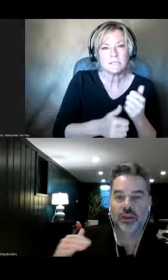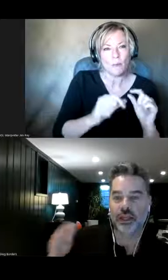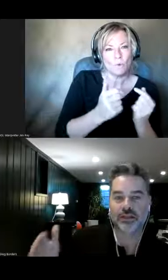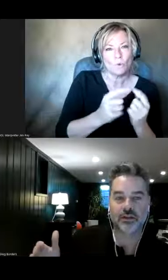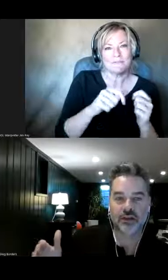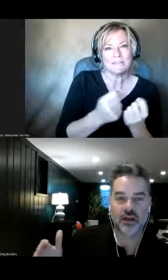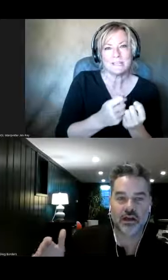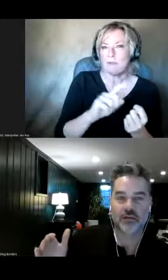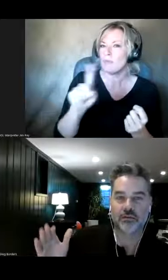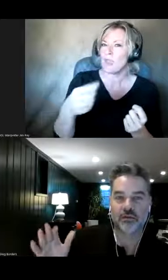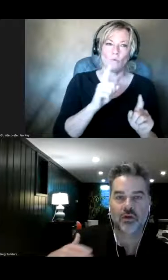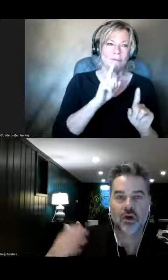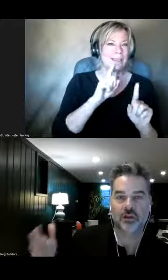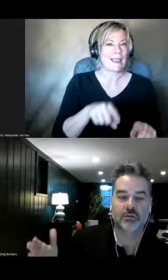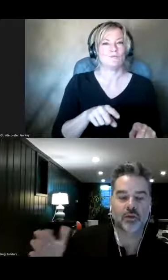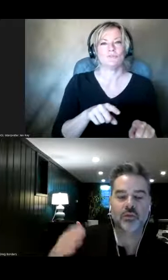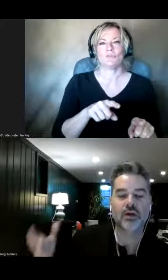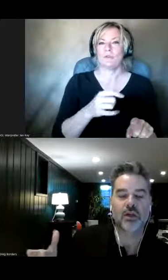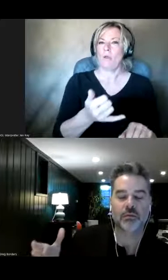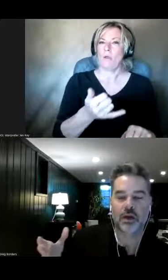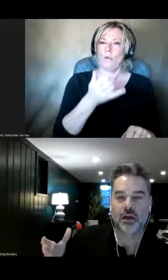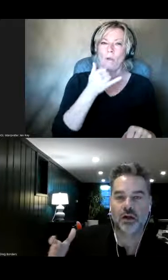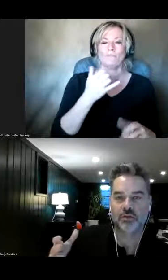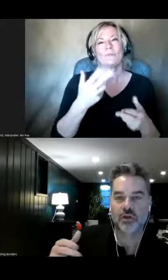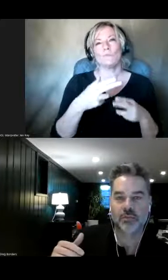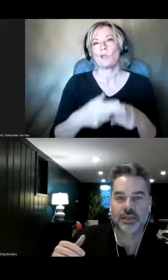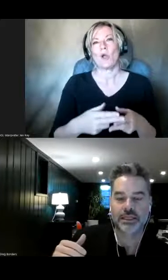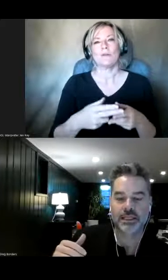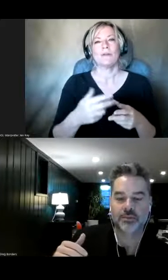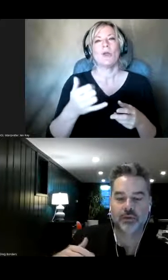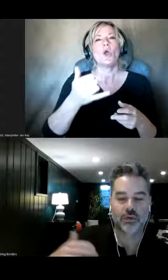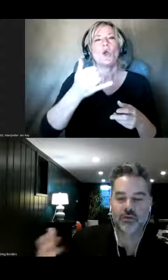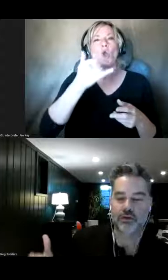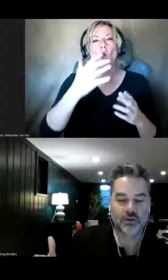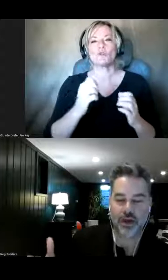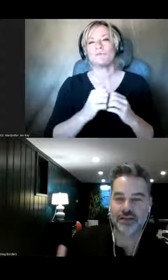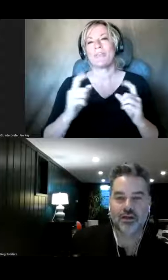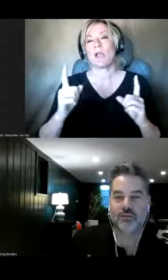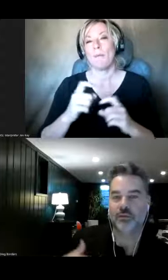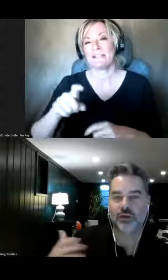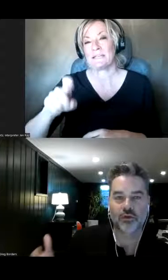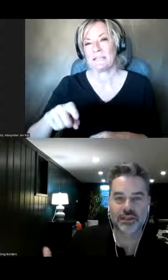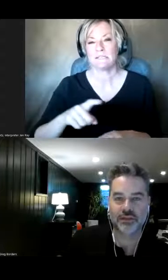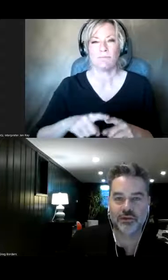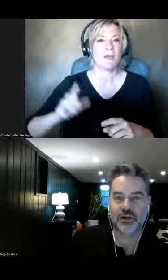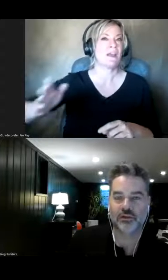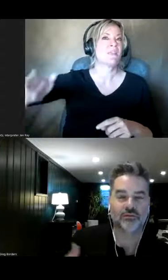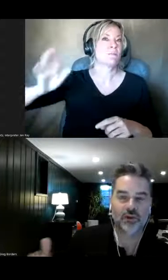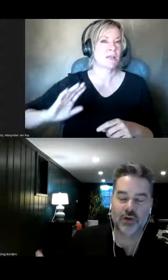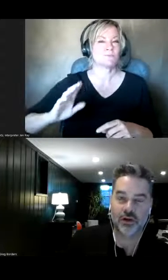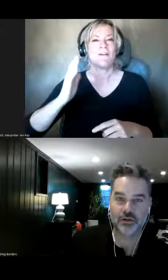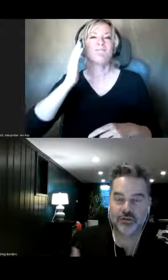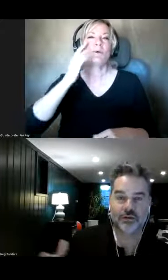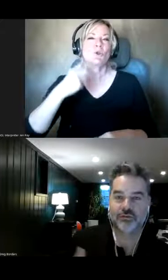that only answer we call them callers with complex needs, but we've also in the past called them familiar voices. We've called